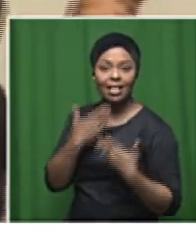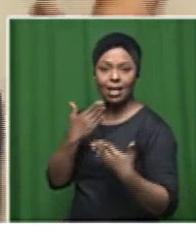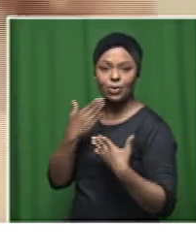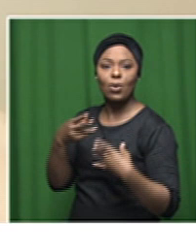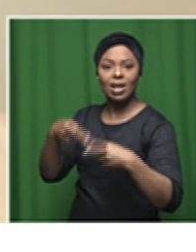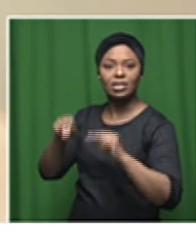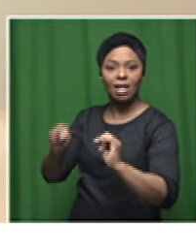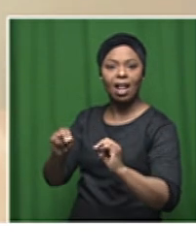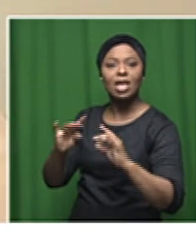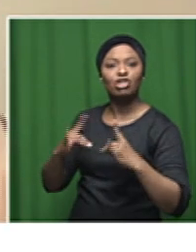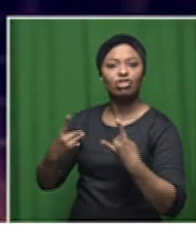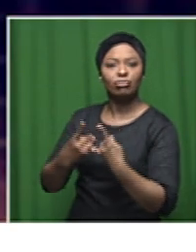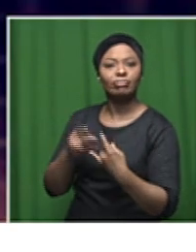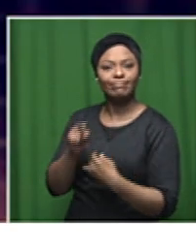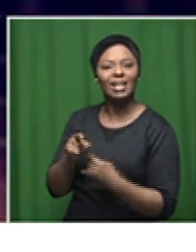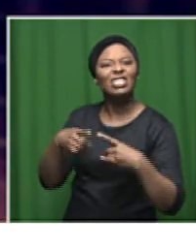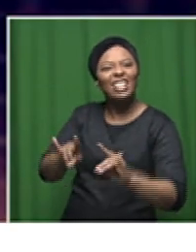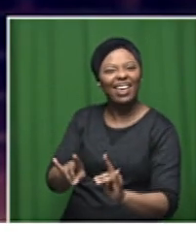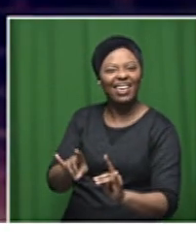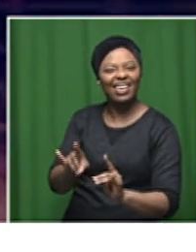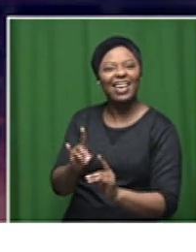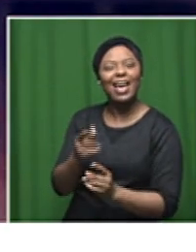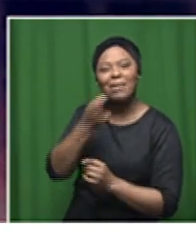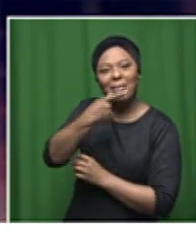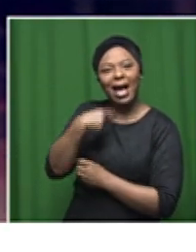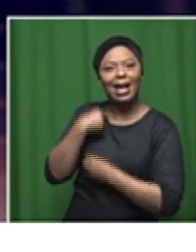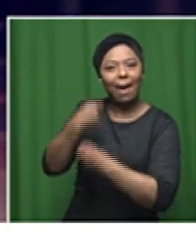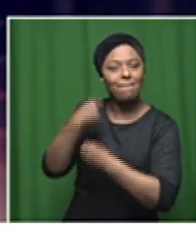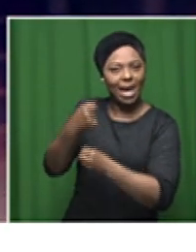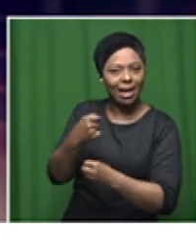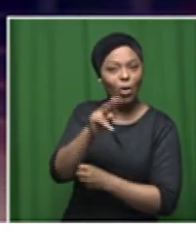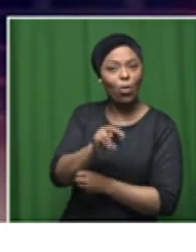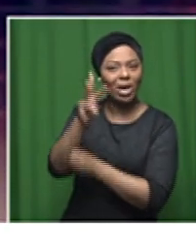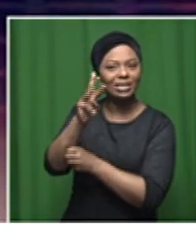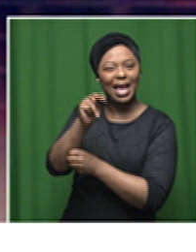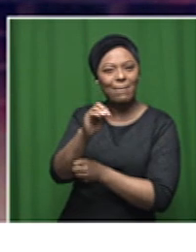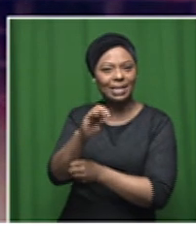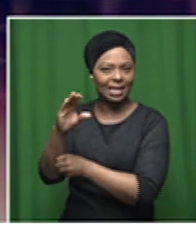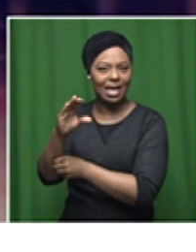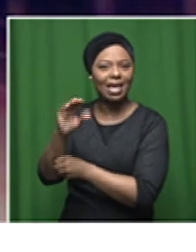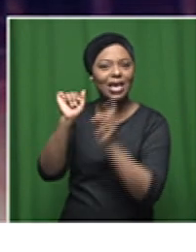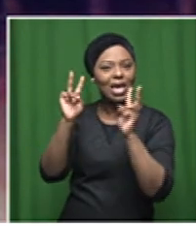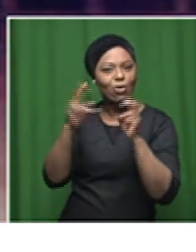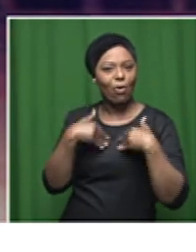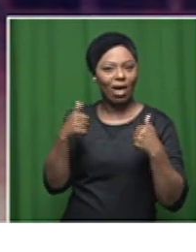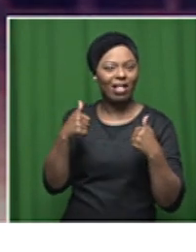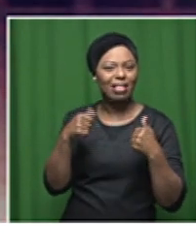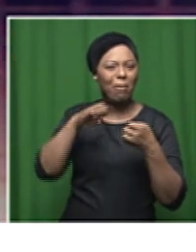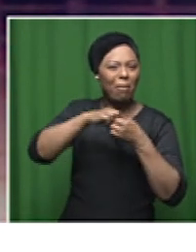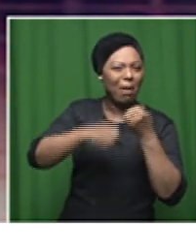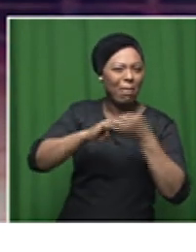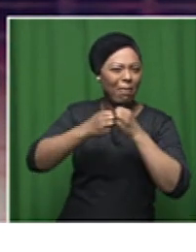Treatment Action Campaign. After the break, we'll speak to Madoda Sambata, the Northwest Health MEC, about the challenges that the province is